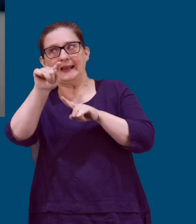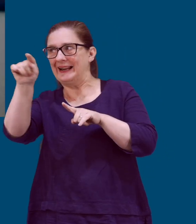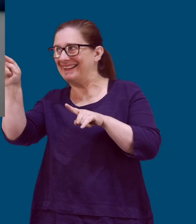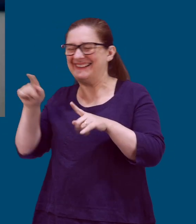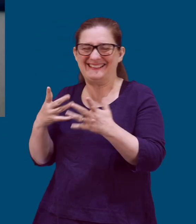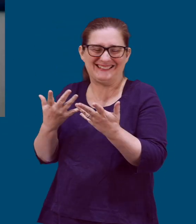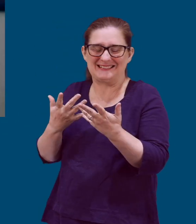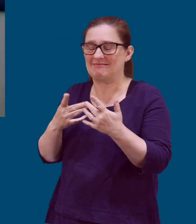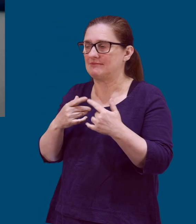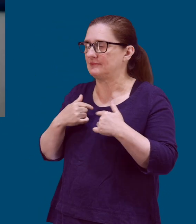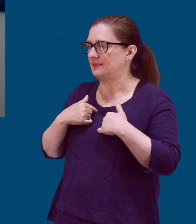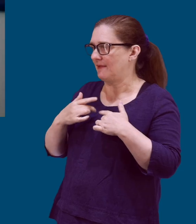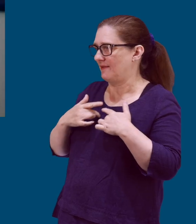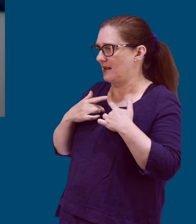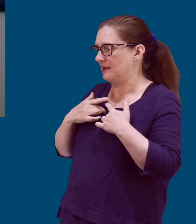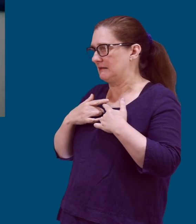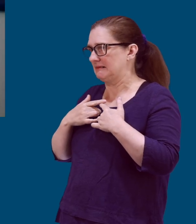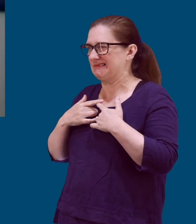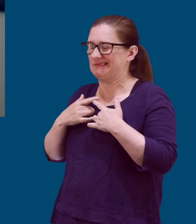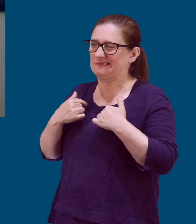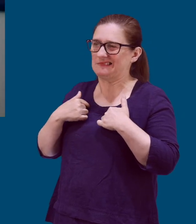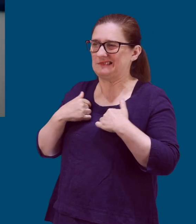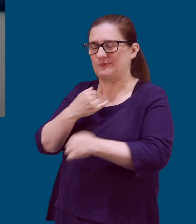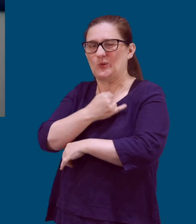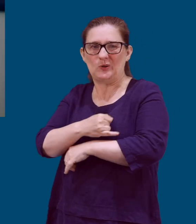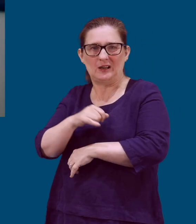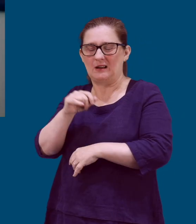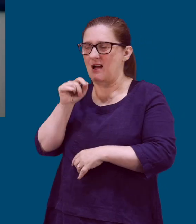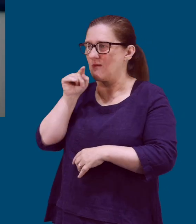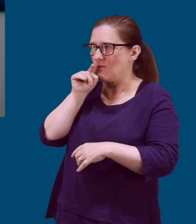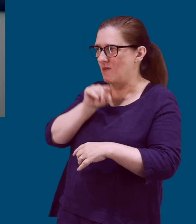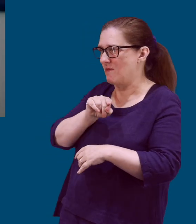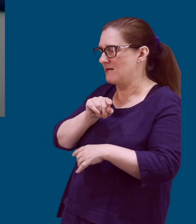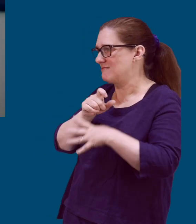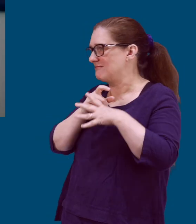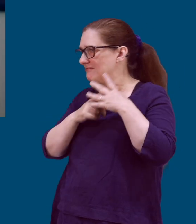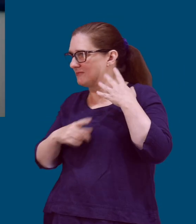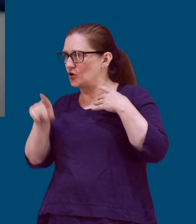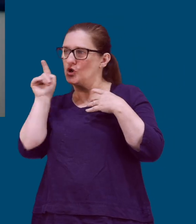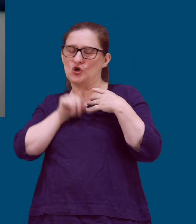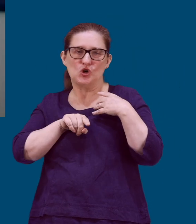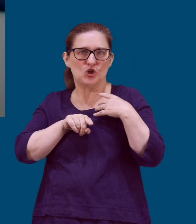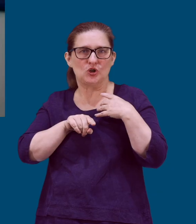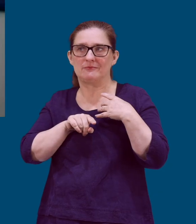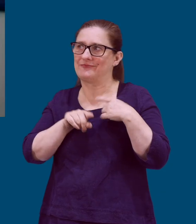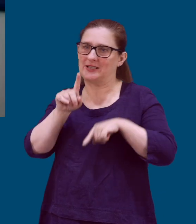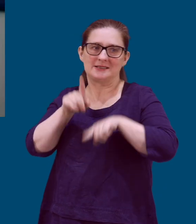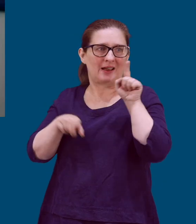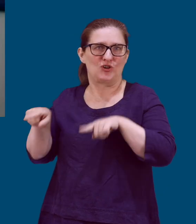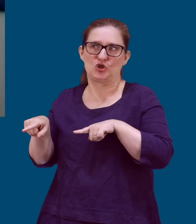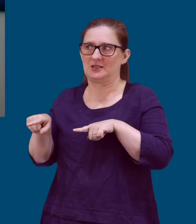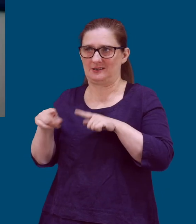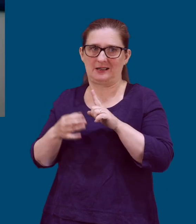art world can feel this way sometimes. You're the weekend oddity, increasing the diversity quota of the main